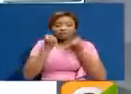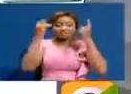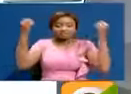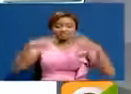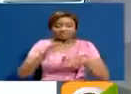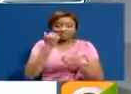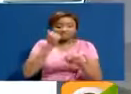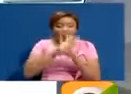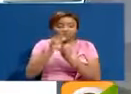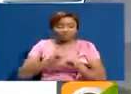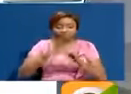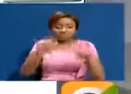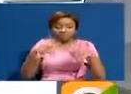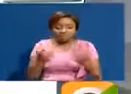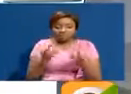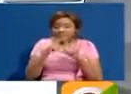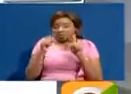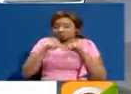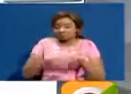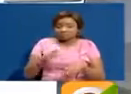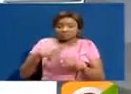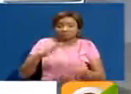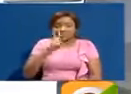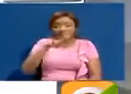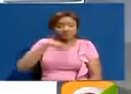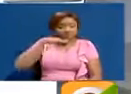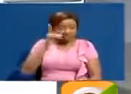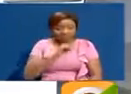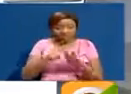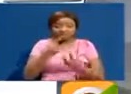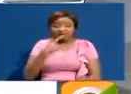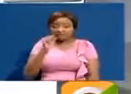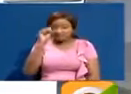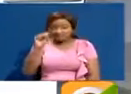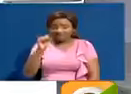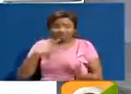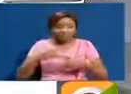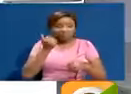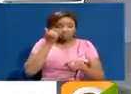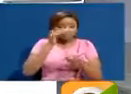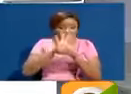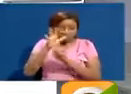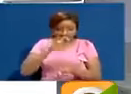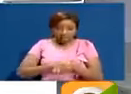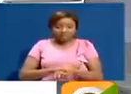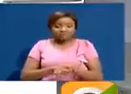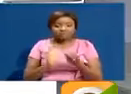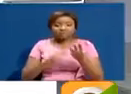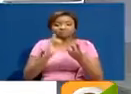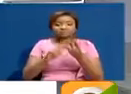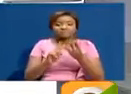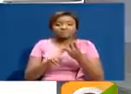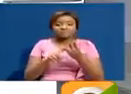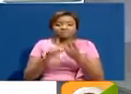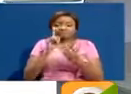in the country. In the last 24 hours, 4 more people have died and 105 more people have tested positive for COVID-19,